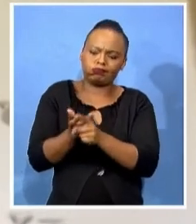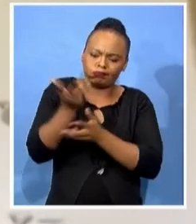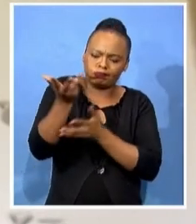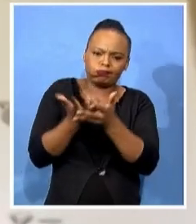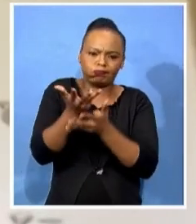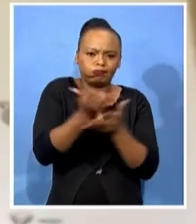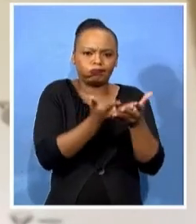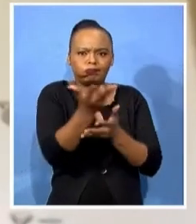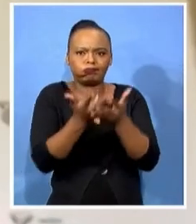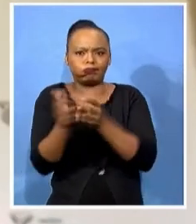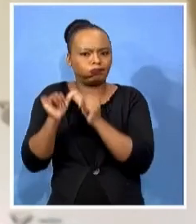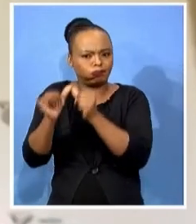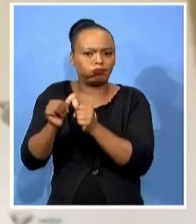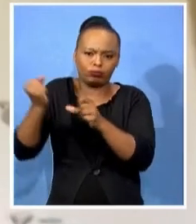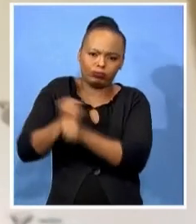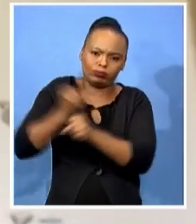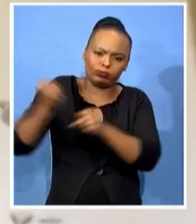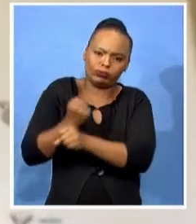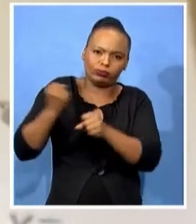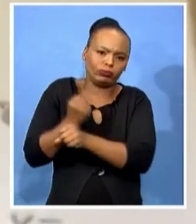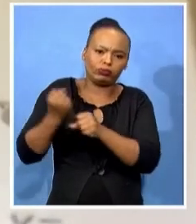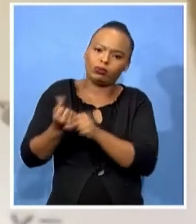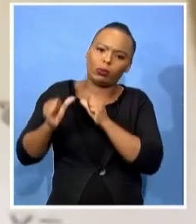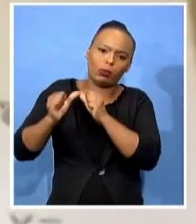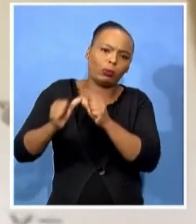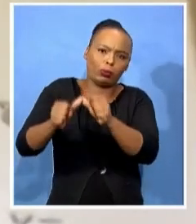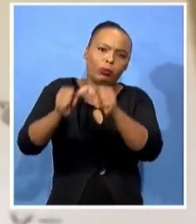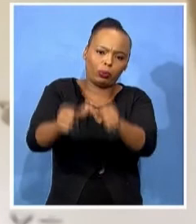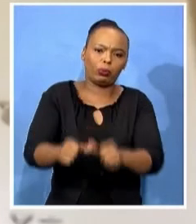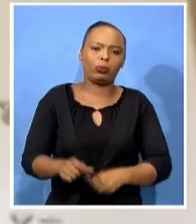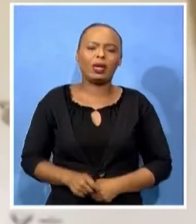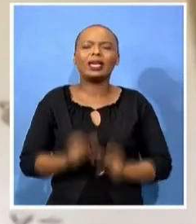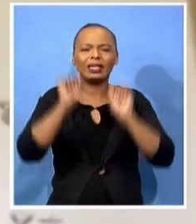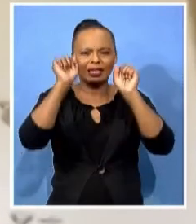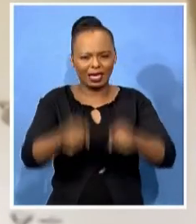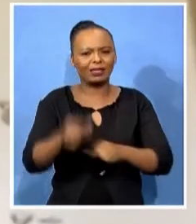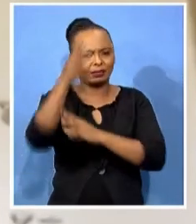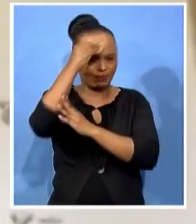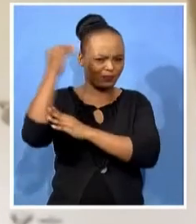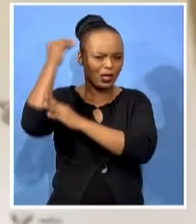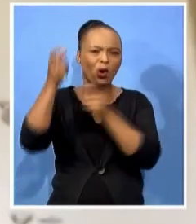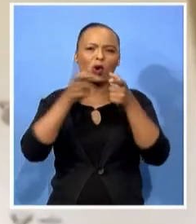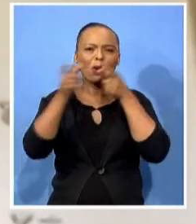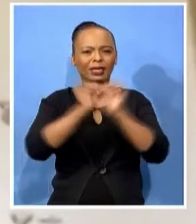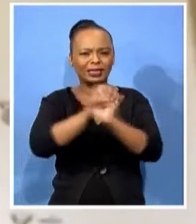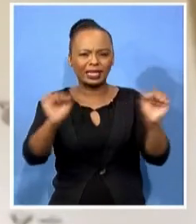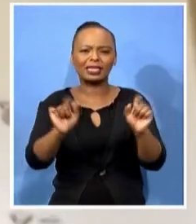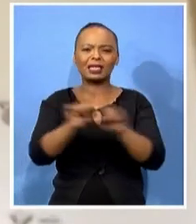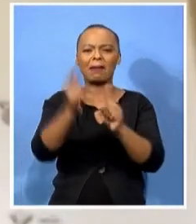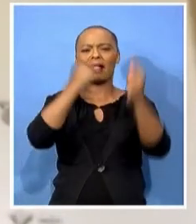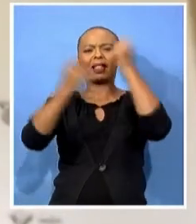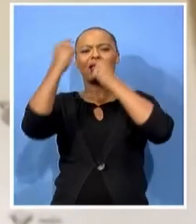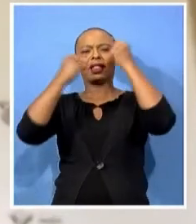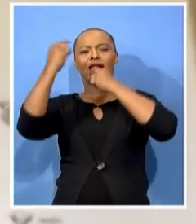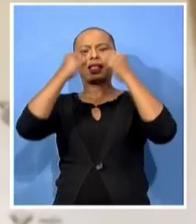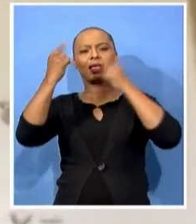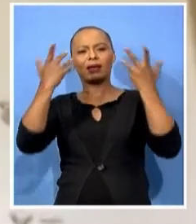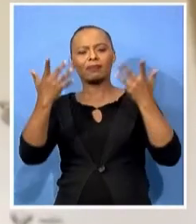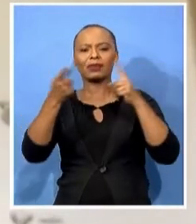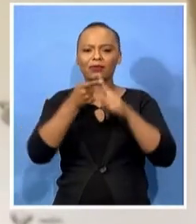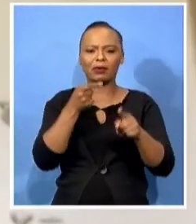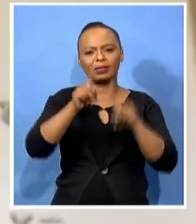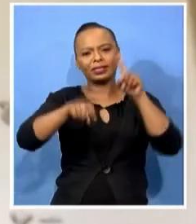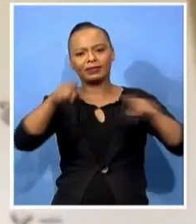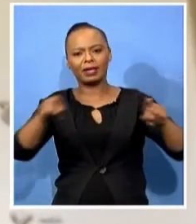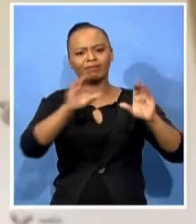of comments and concerns and criticism coming from different parts on the public. We want